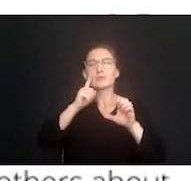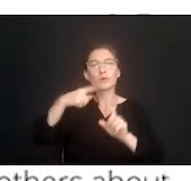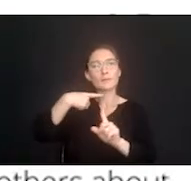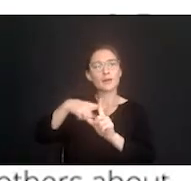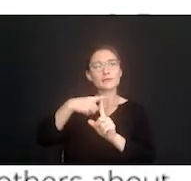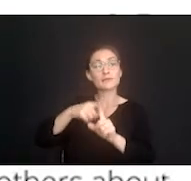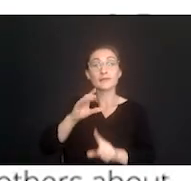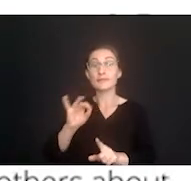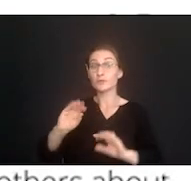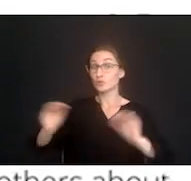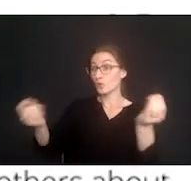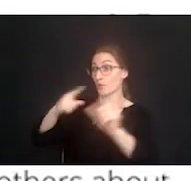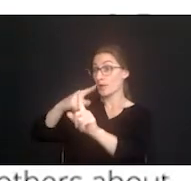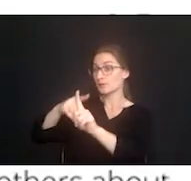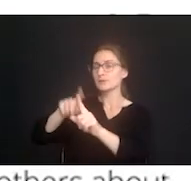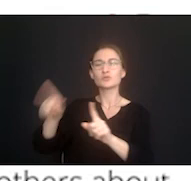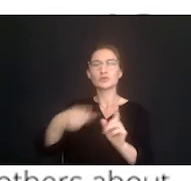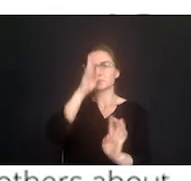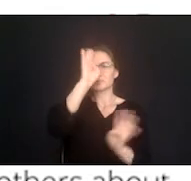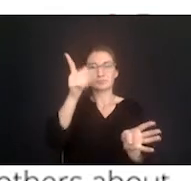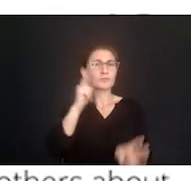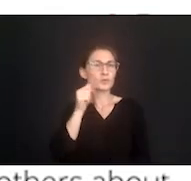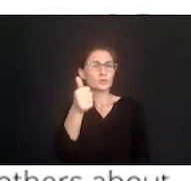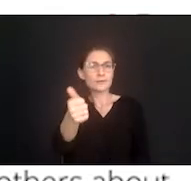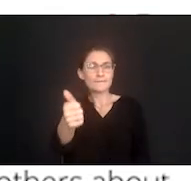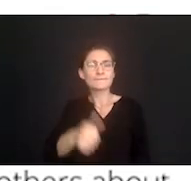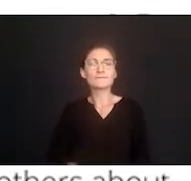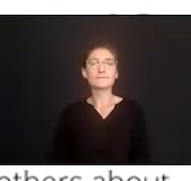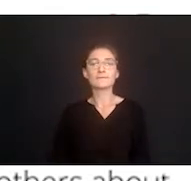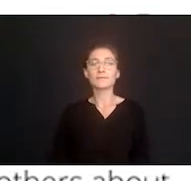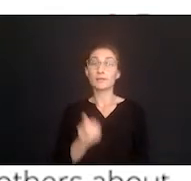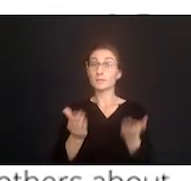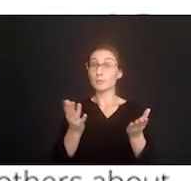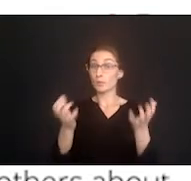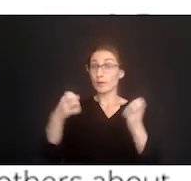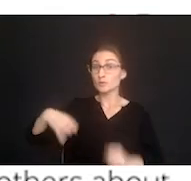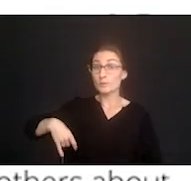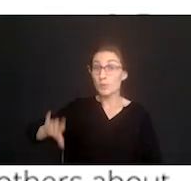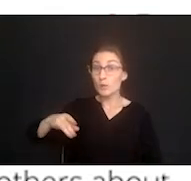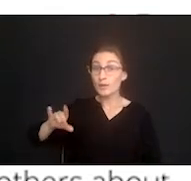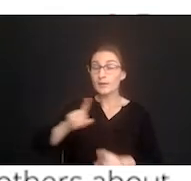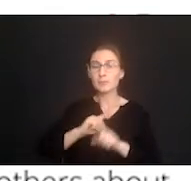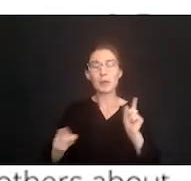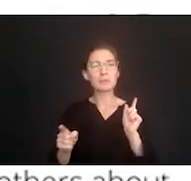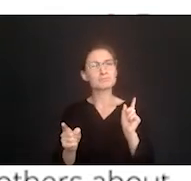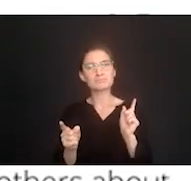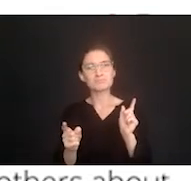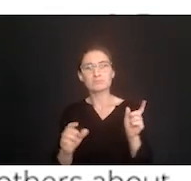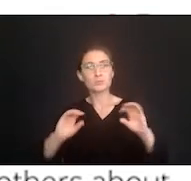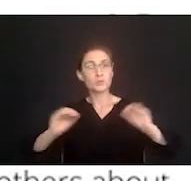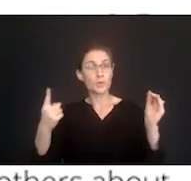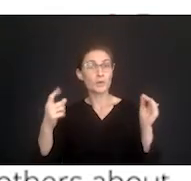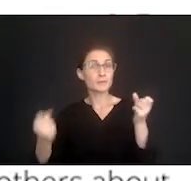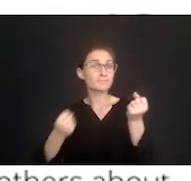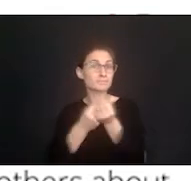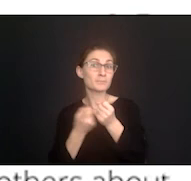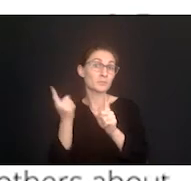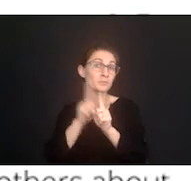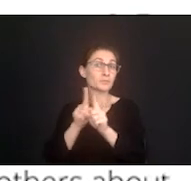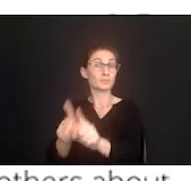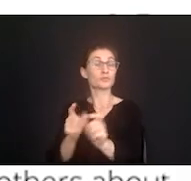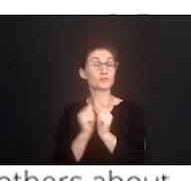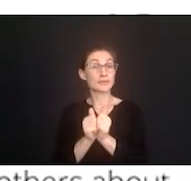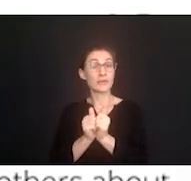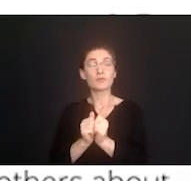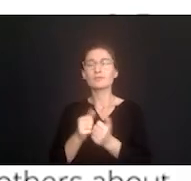you can see. And if you don't see any, create some for yourself. Maybe you want to go bowling, but you don't necessarily have persons around you who want to go bowling.